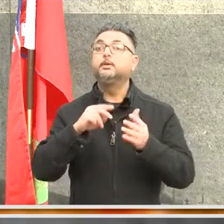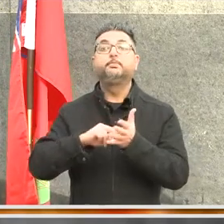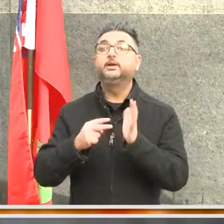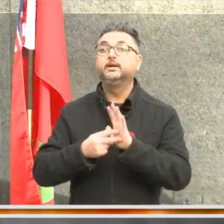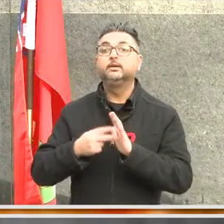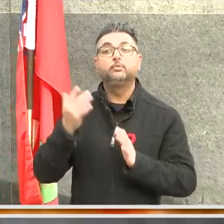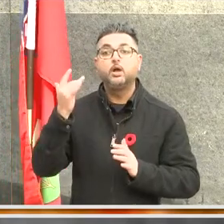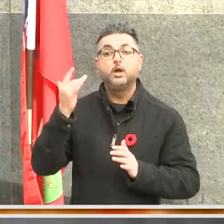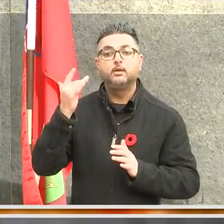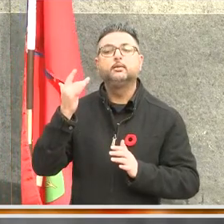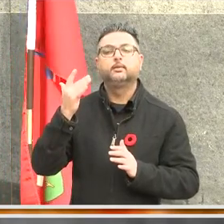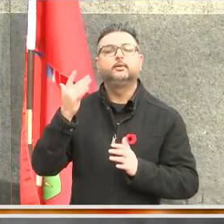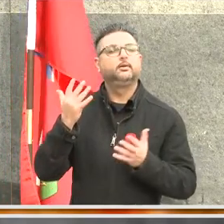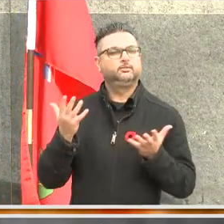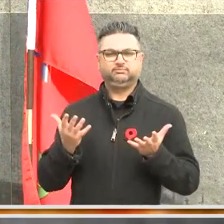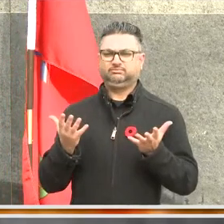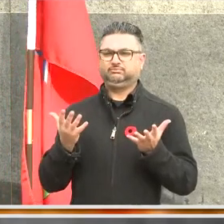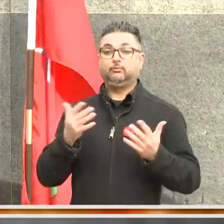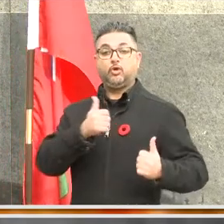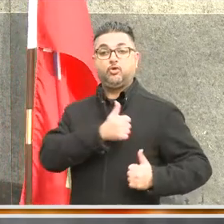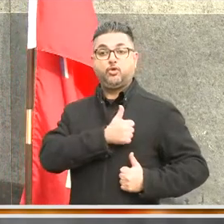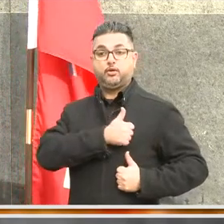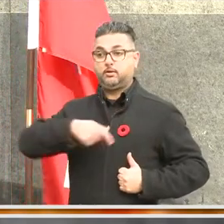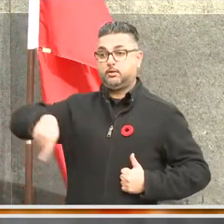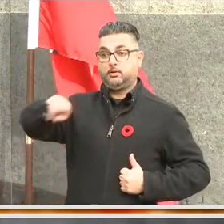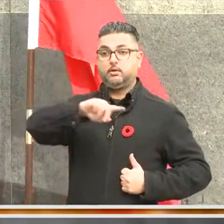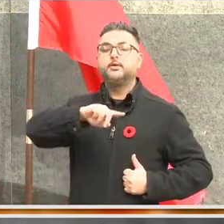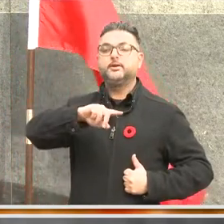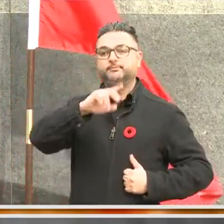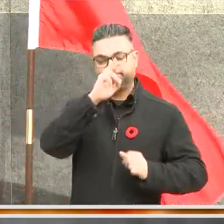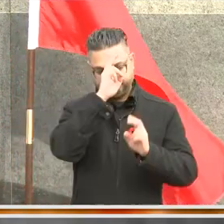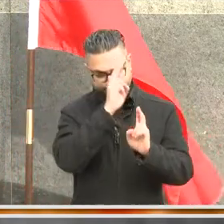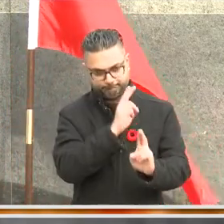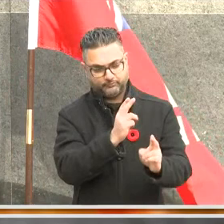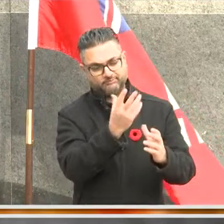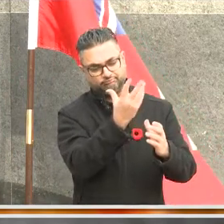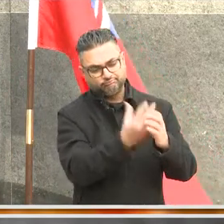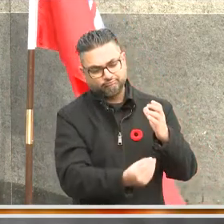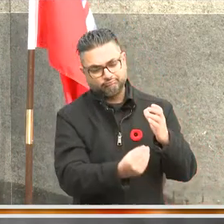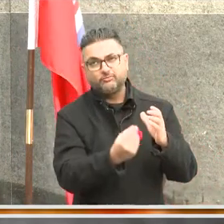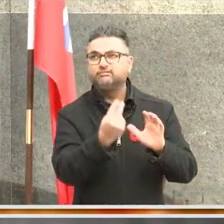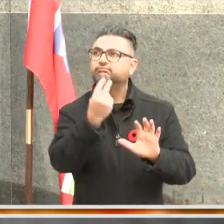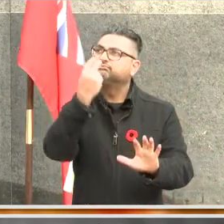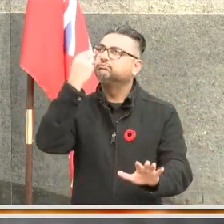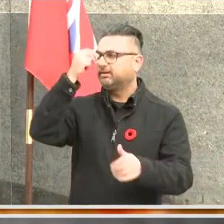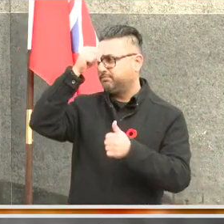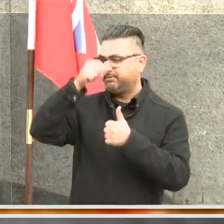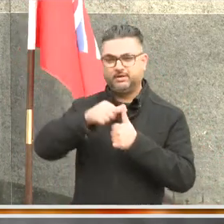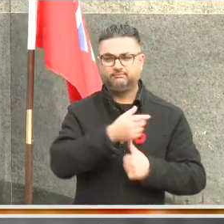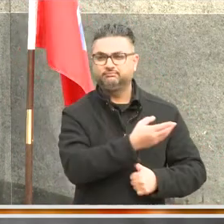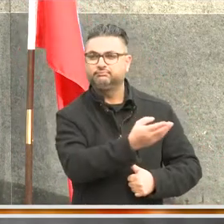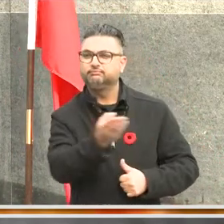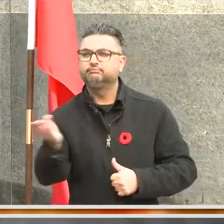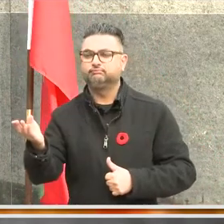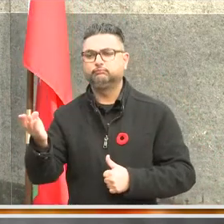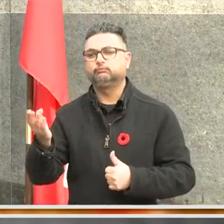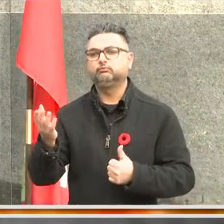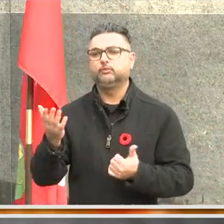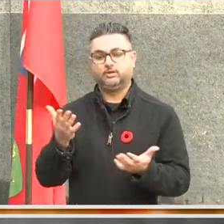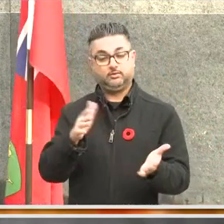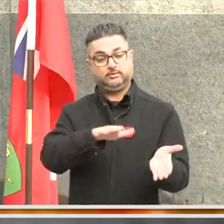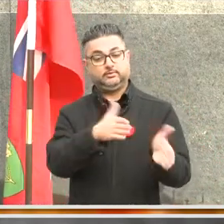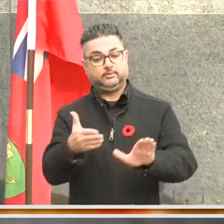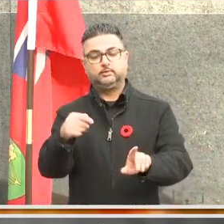the living to do their duty after paying respect to the dead. Le silence sera rompu par le son du